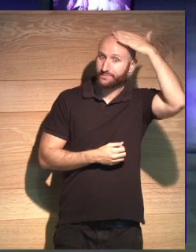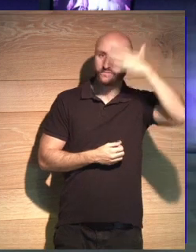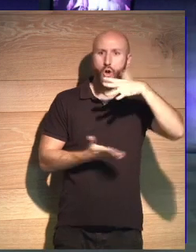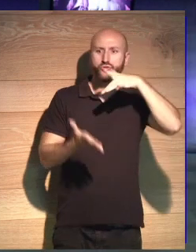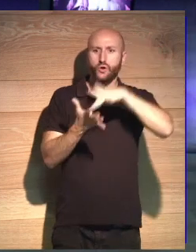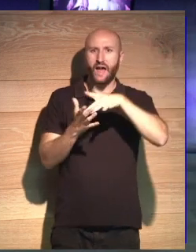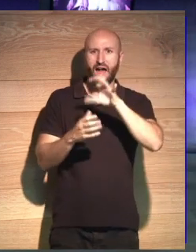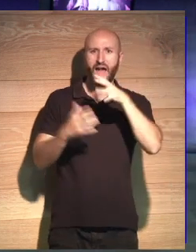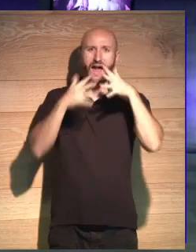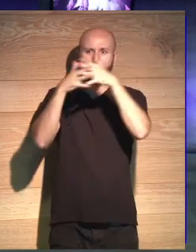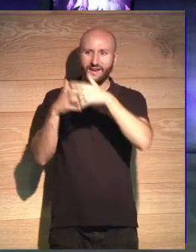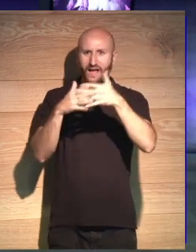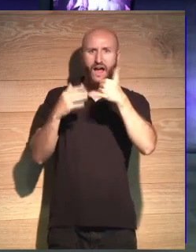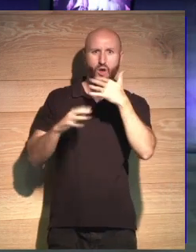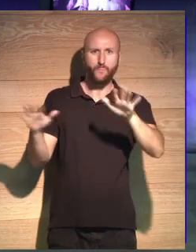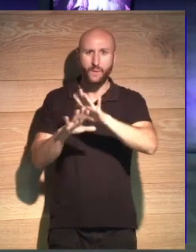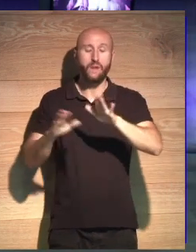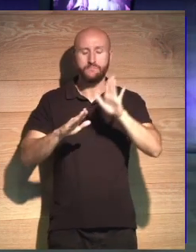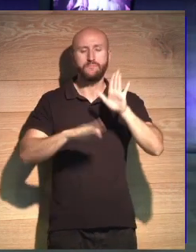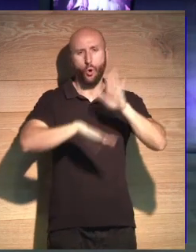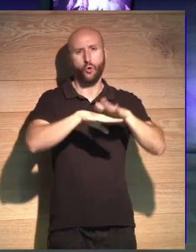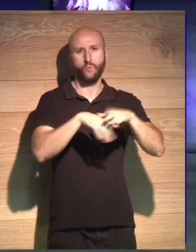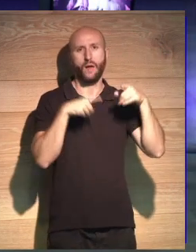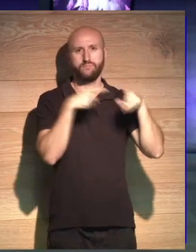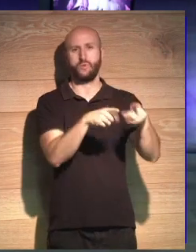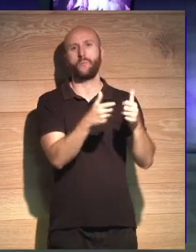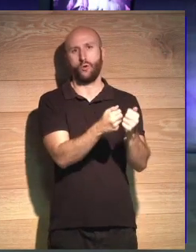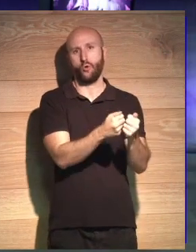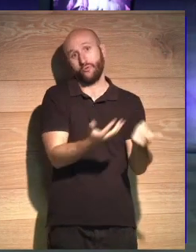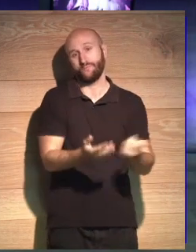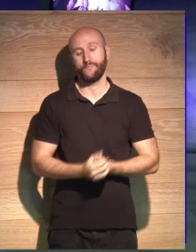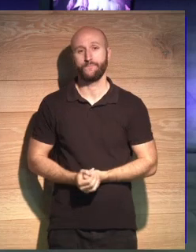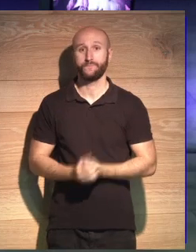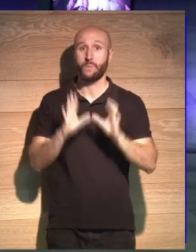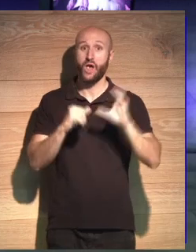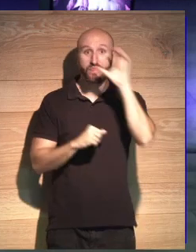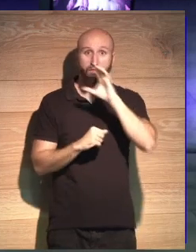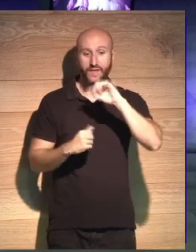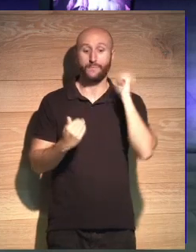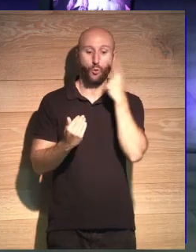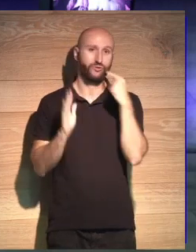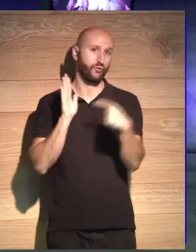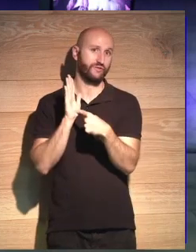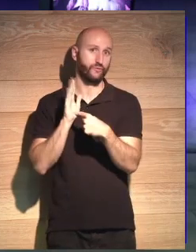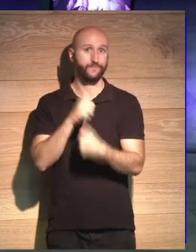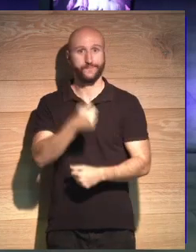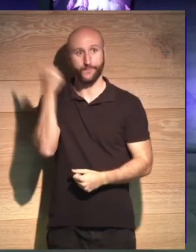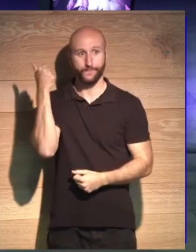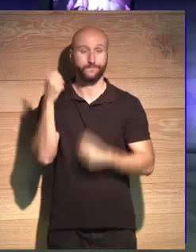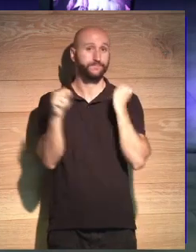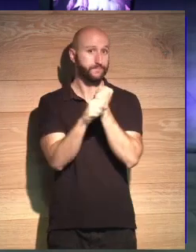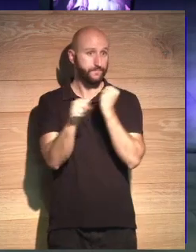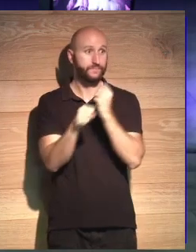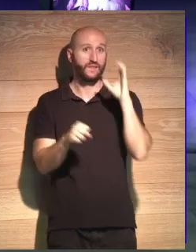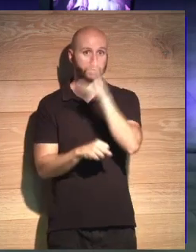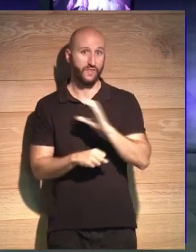We just need to see how Donald Trump reacts to them anytime there's a catastrophe in his country.